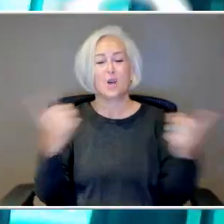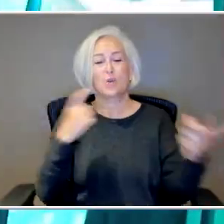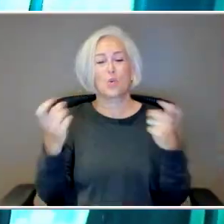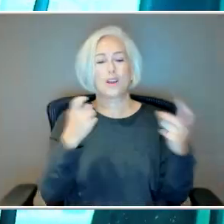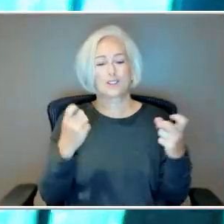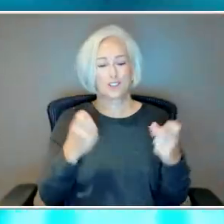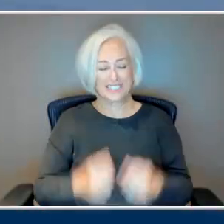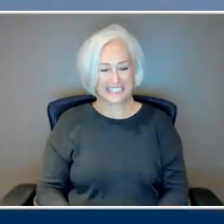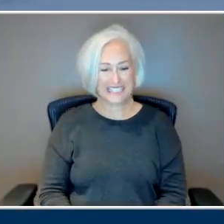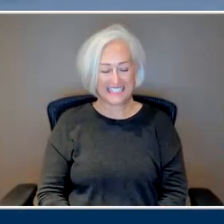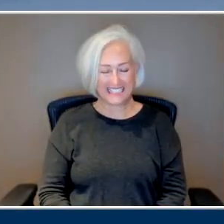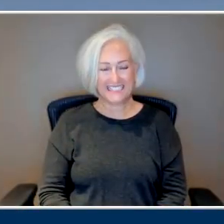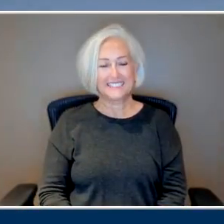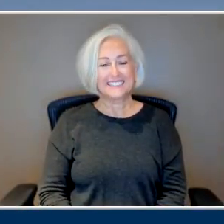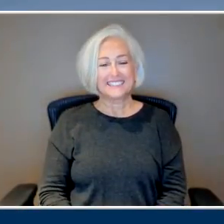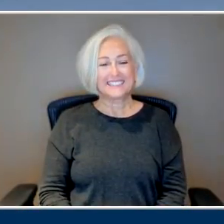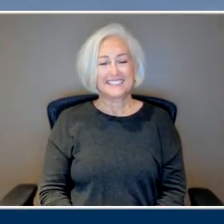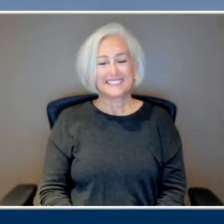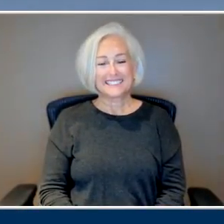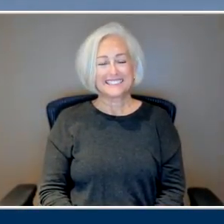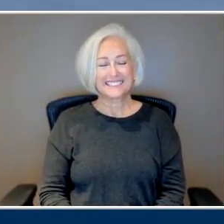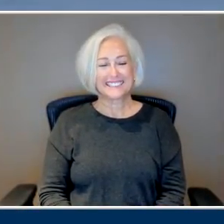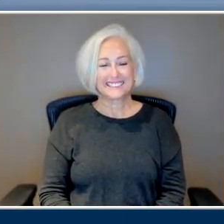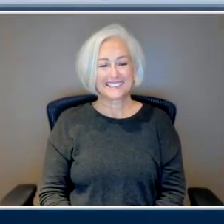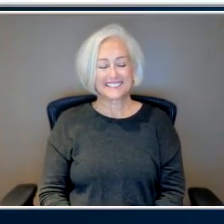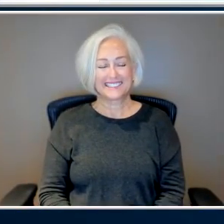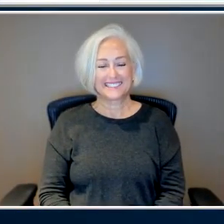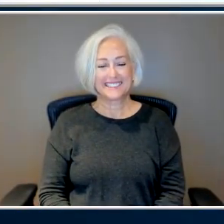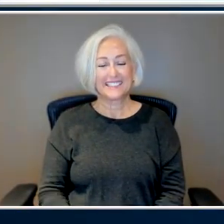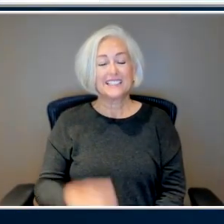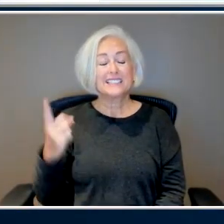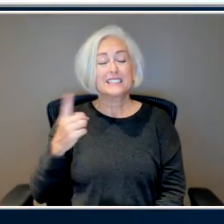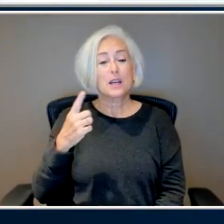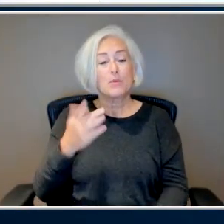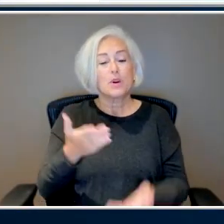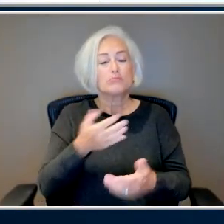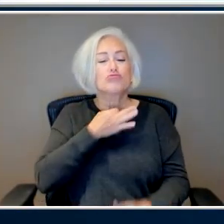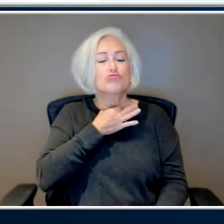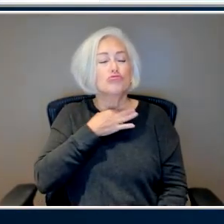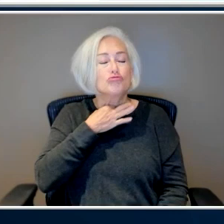we can. Pull this up. Somebody asked, what is